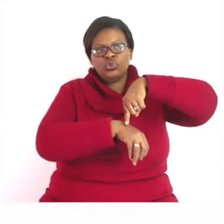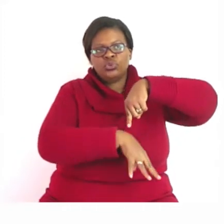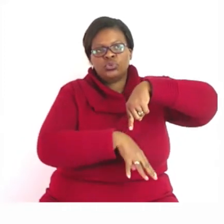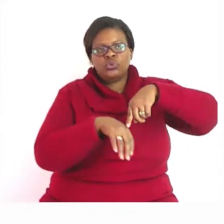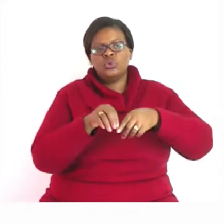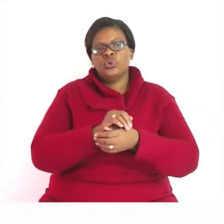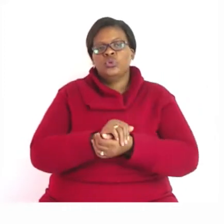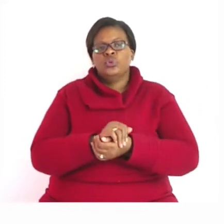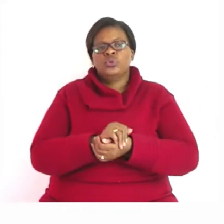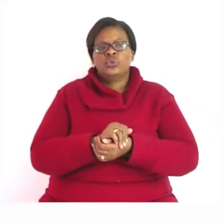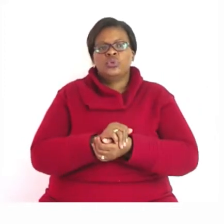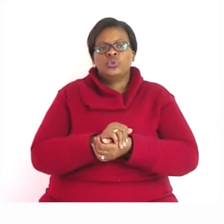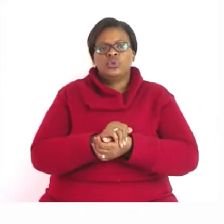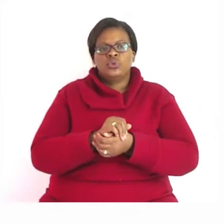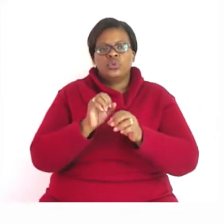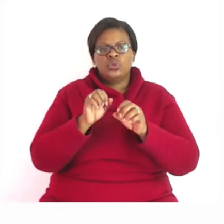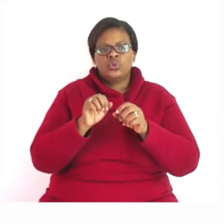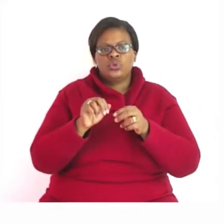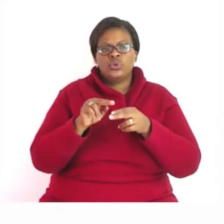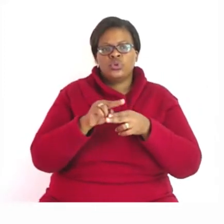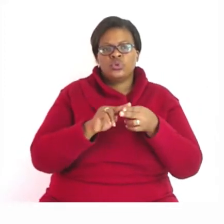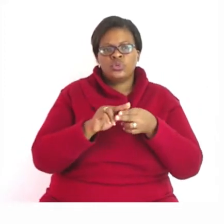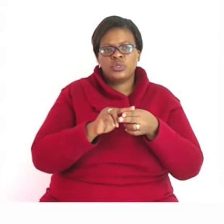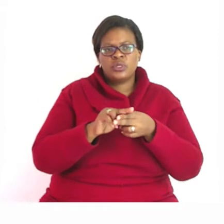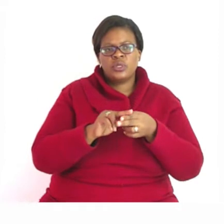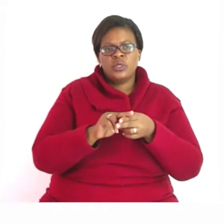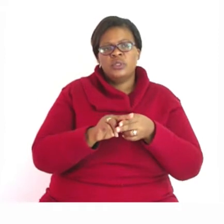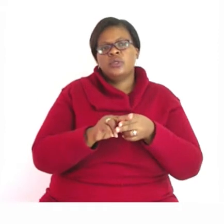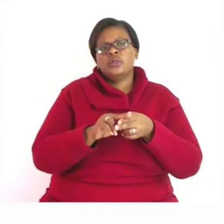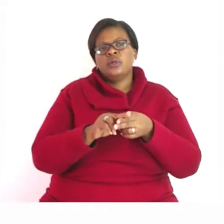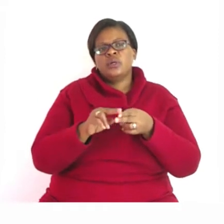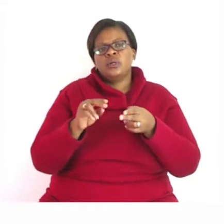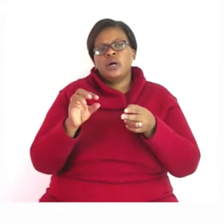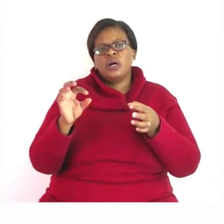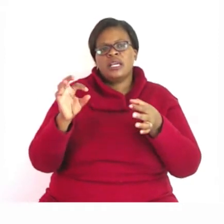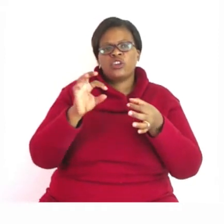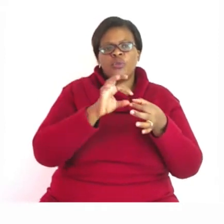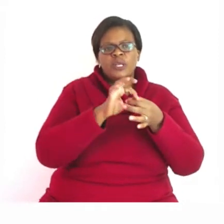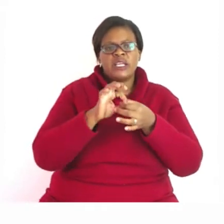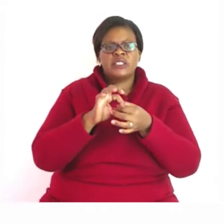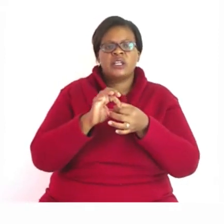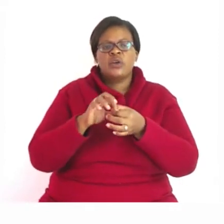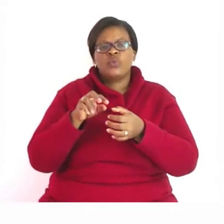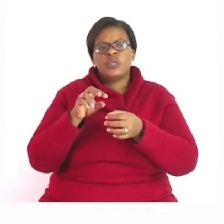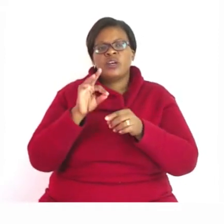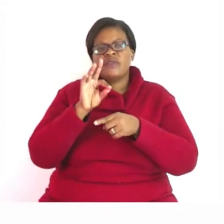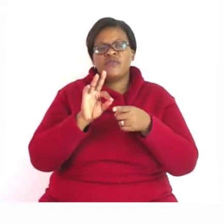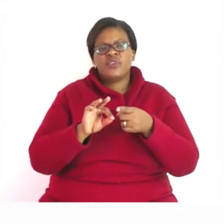factorizing, you always end up with the same prime factors. The ladder